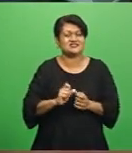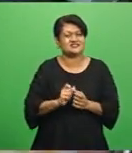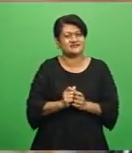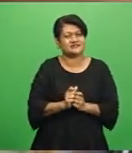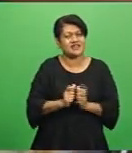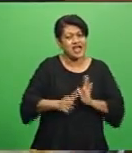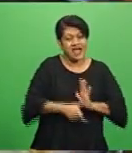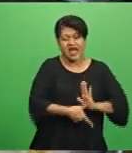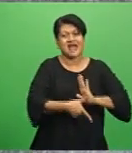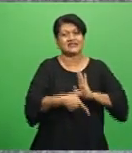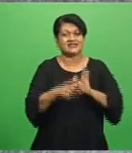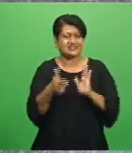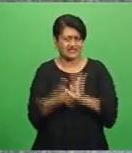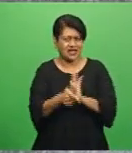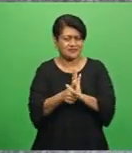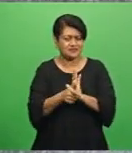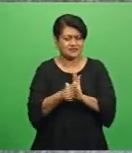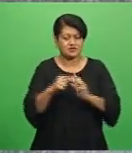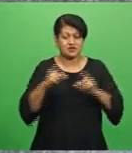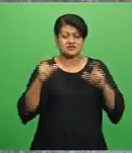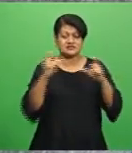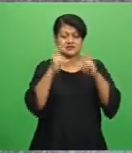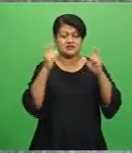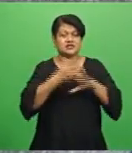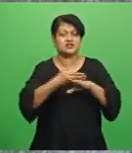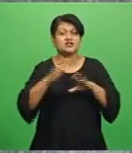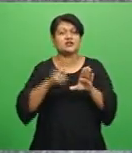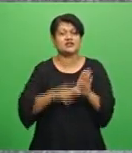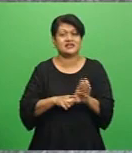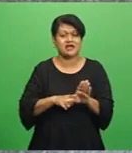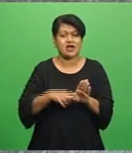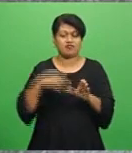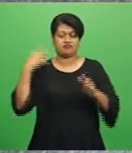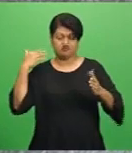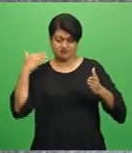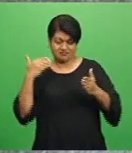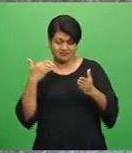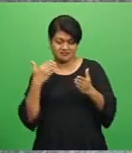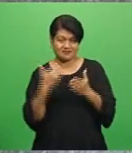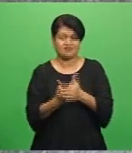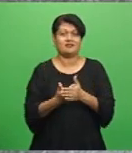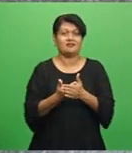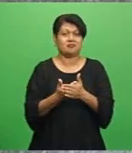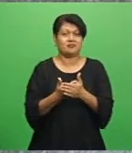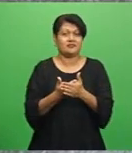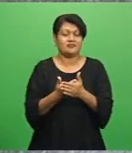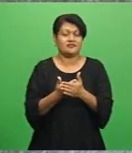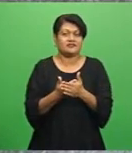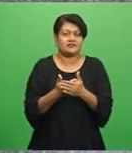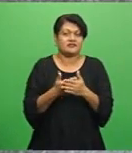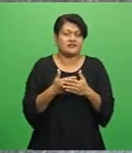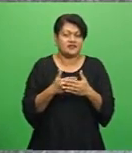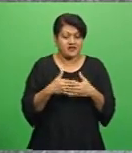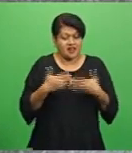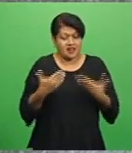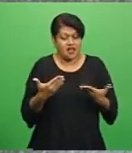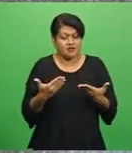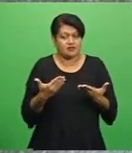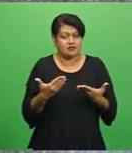the world, I think celebrating New Year is one of the norms. We've been doing it for so many years. And what we can